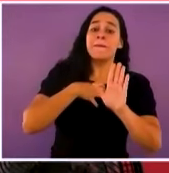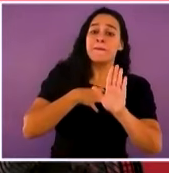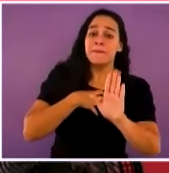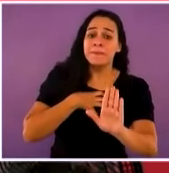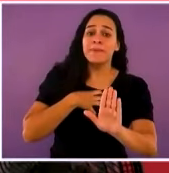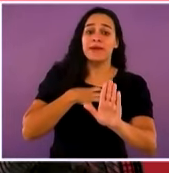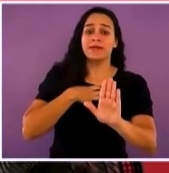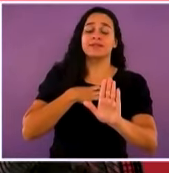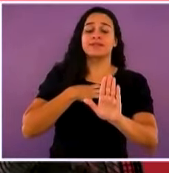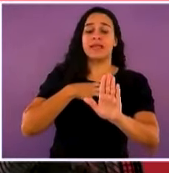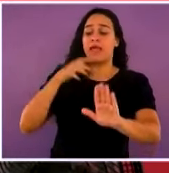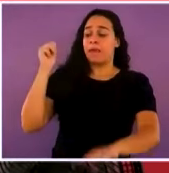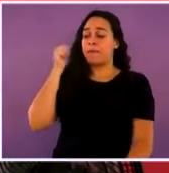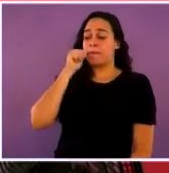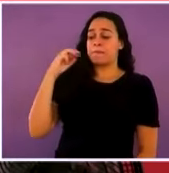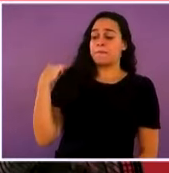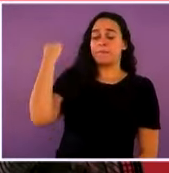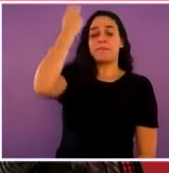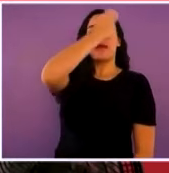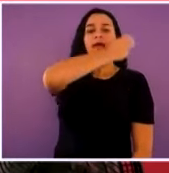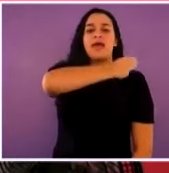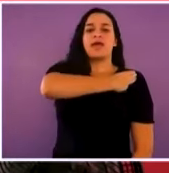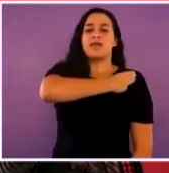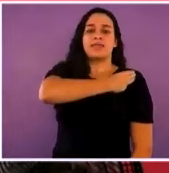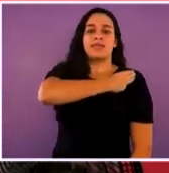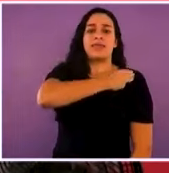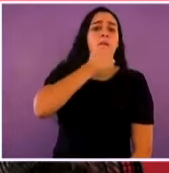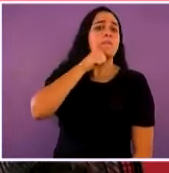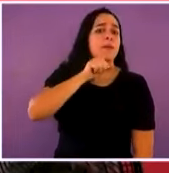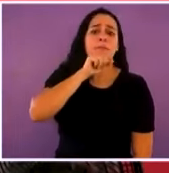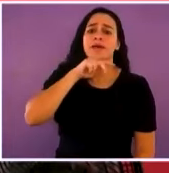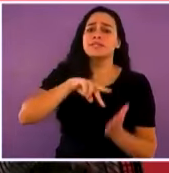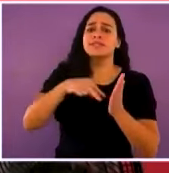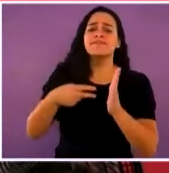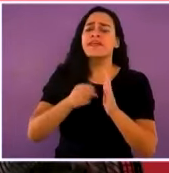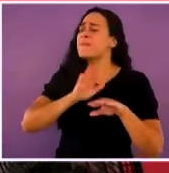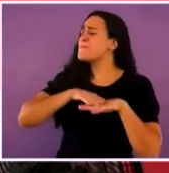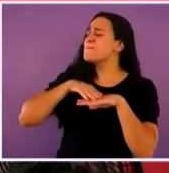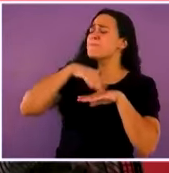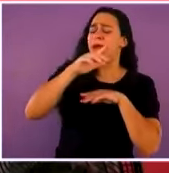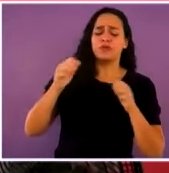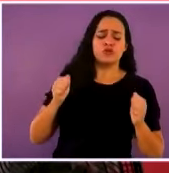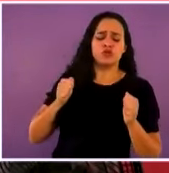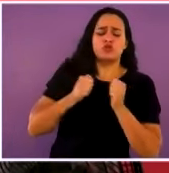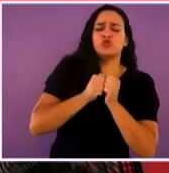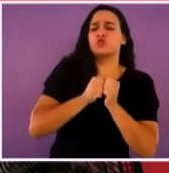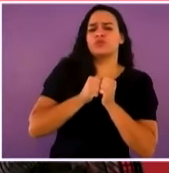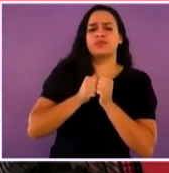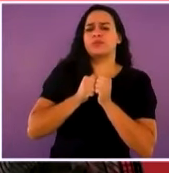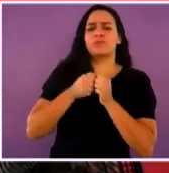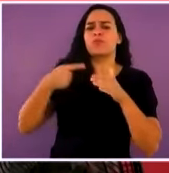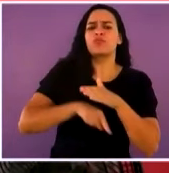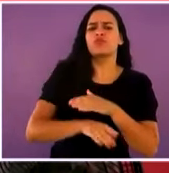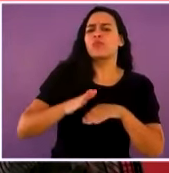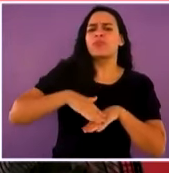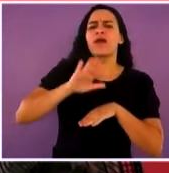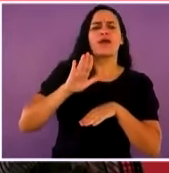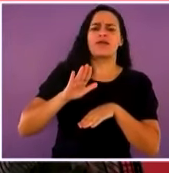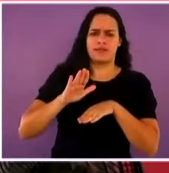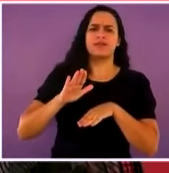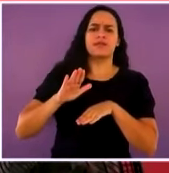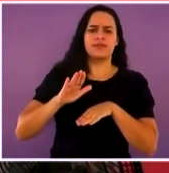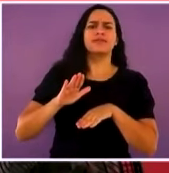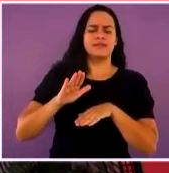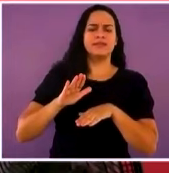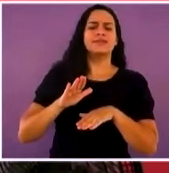a Maria, como a mãe, ela está mais próxima, mais perto. She is the closest person